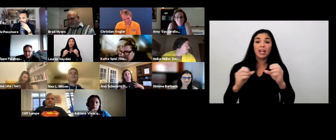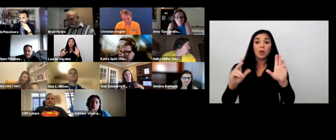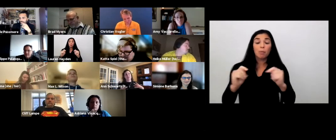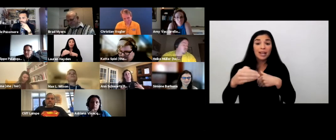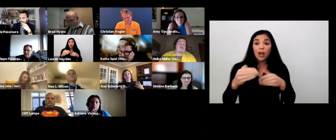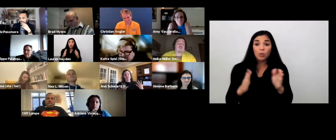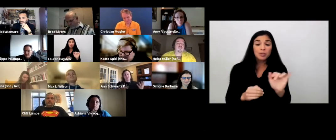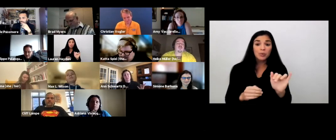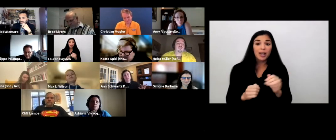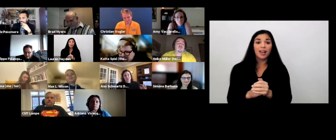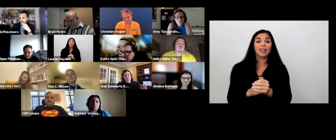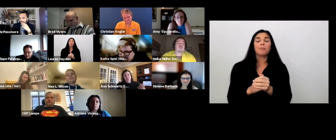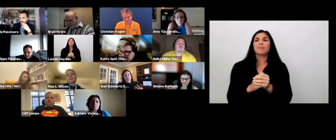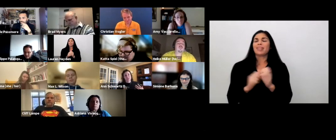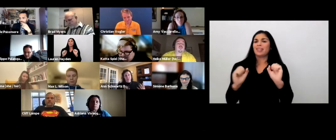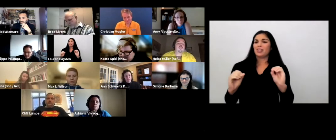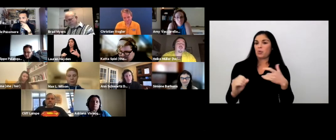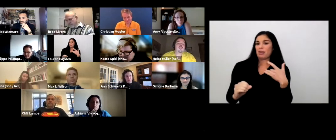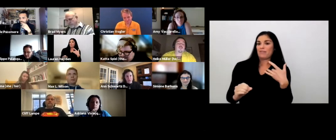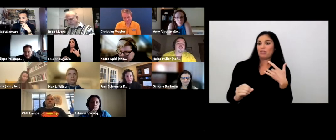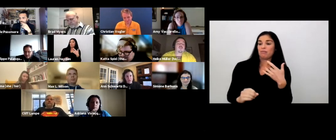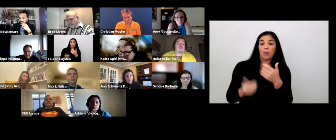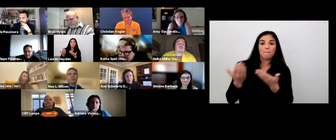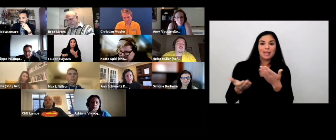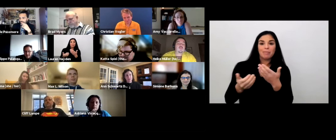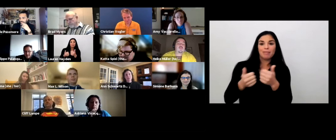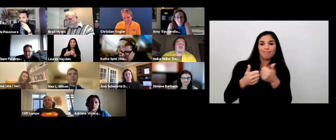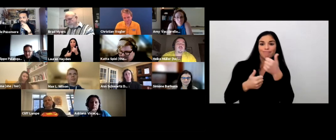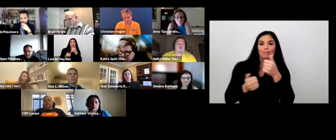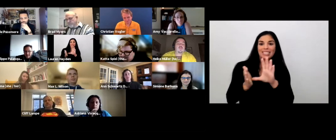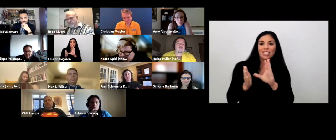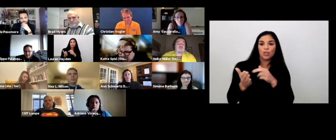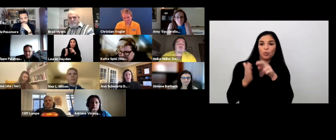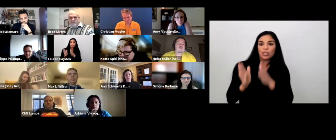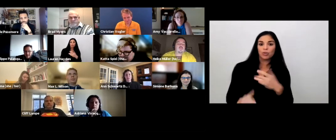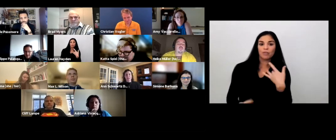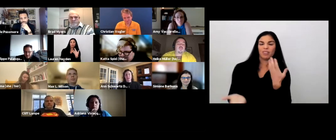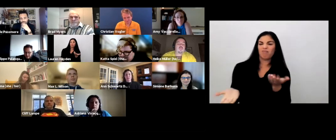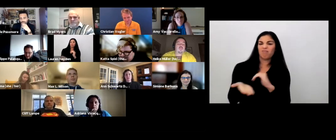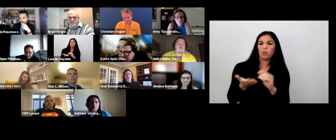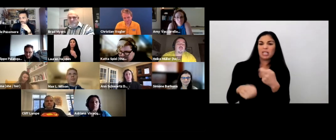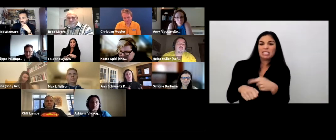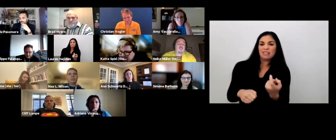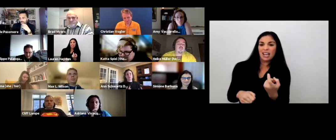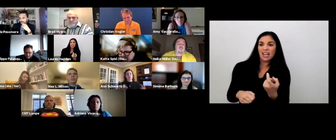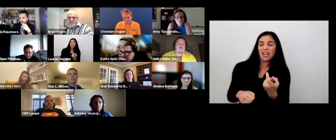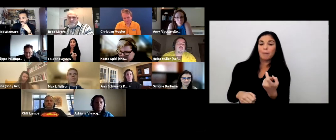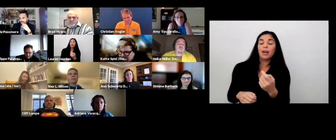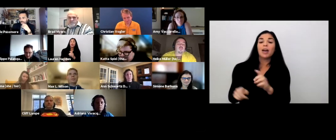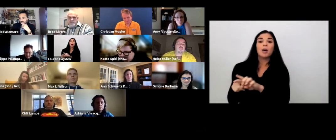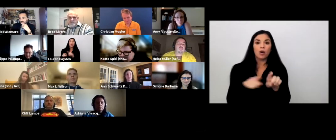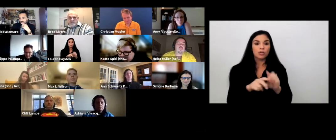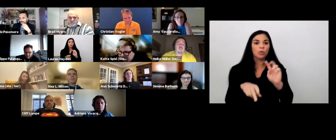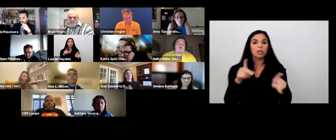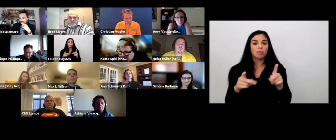I then feel, do these senior researchers feel that this is a waste of their time? Not to mention all the overhead that it is on the people trying to put